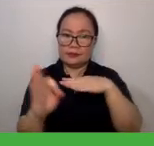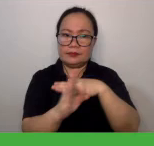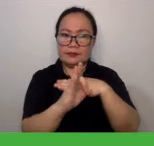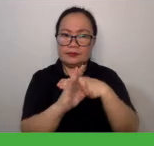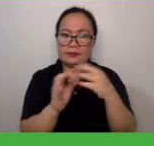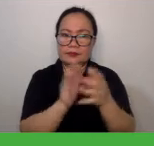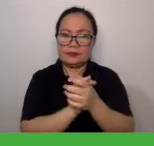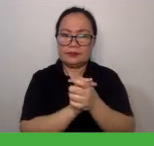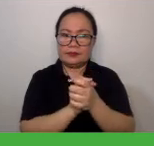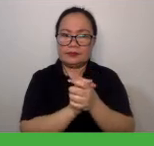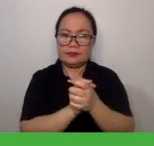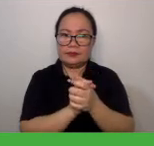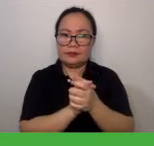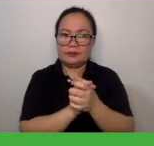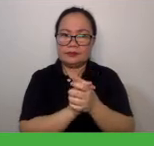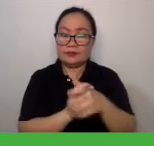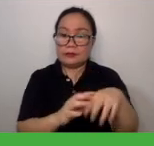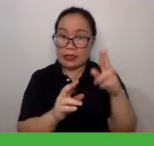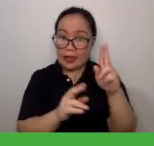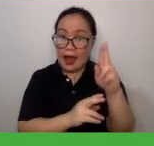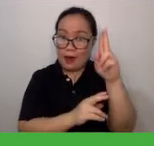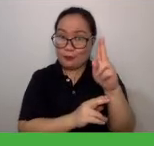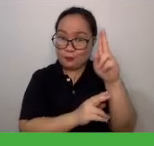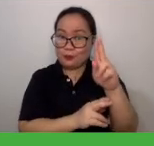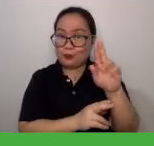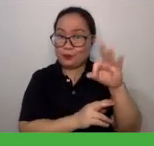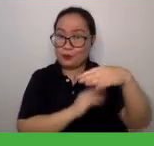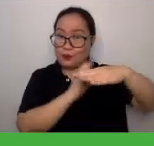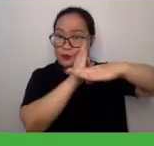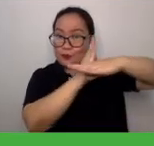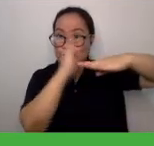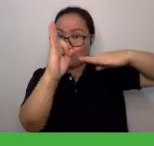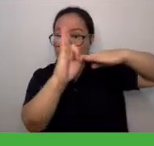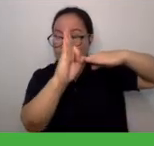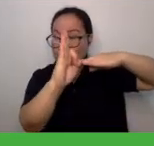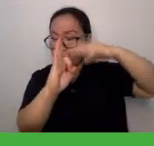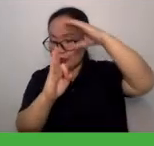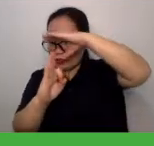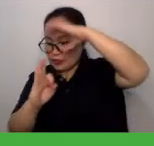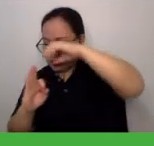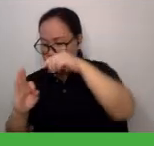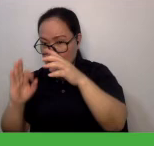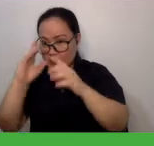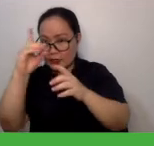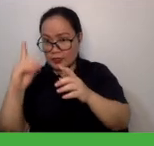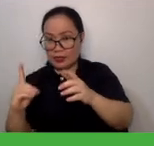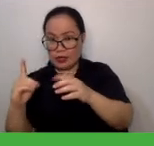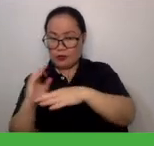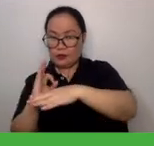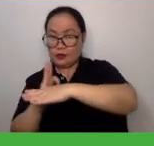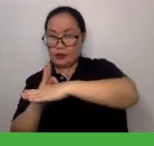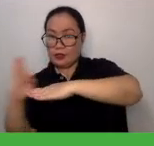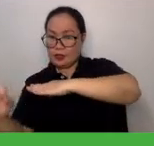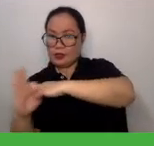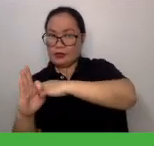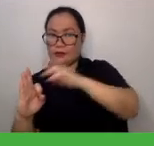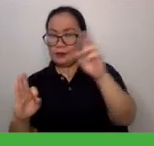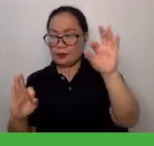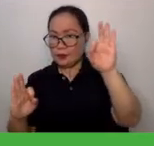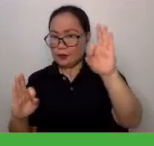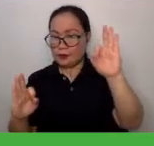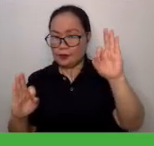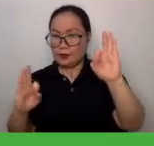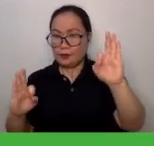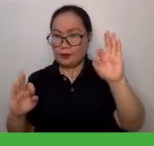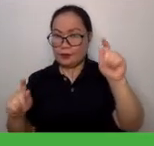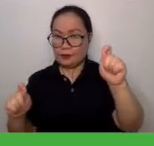feet. Etong feet mo, so dapat ipapareho mo siya doon para makancel natin to. So, for